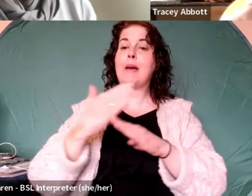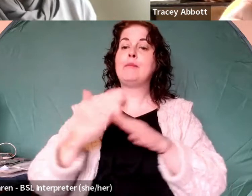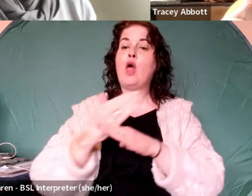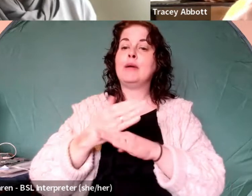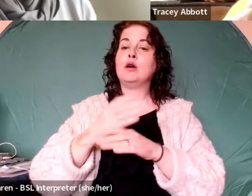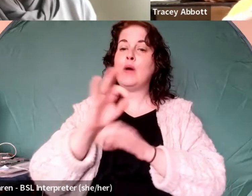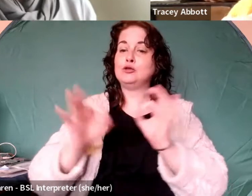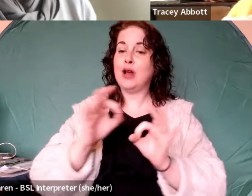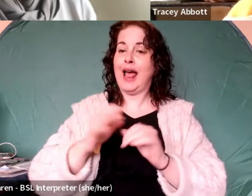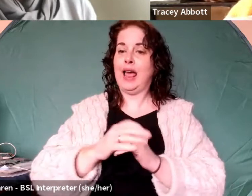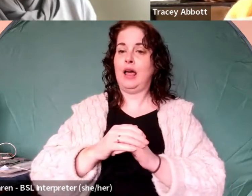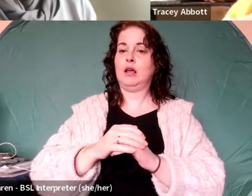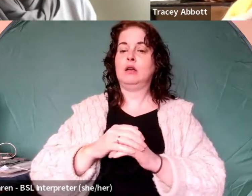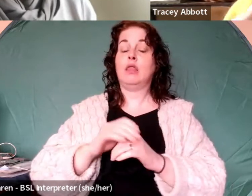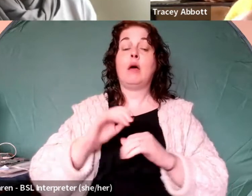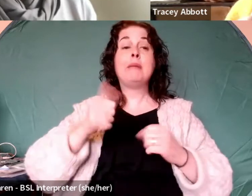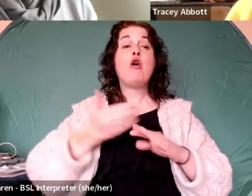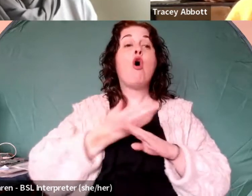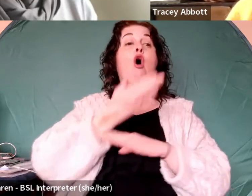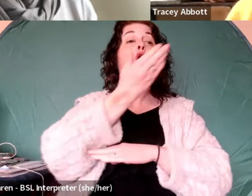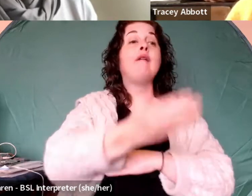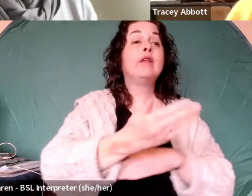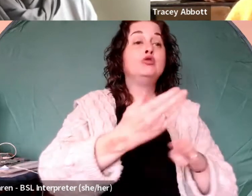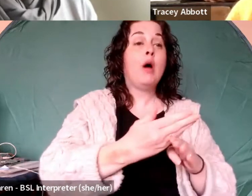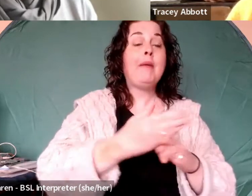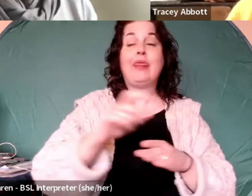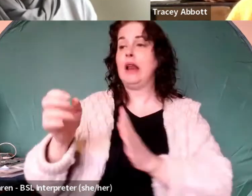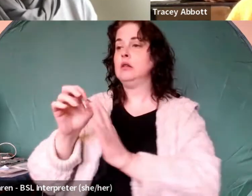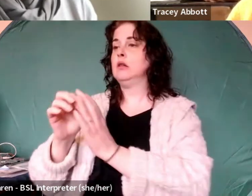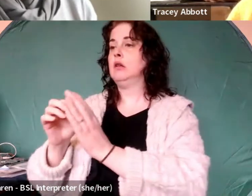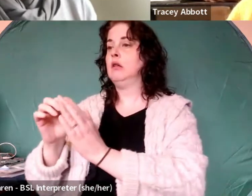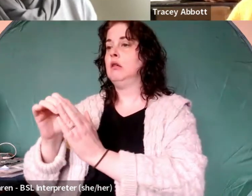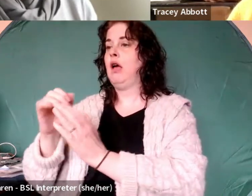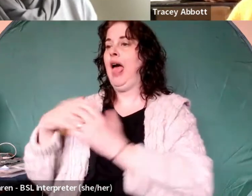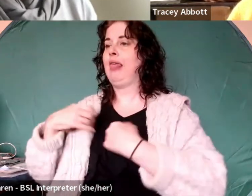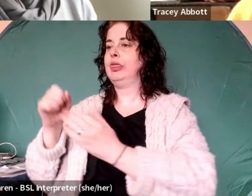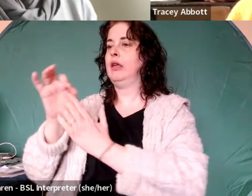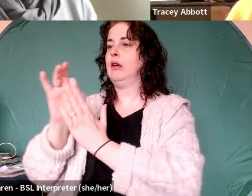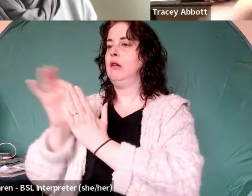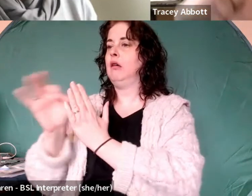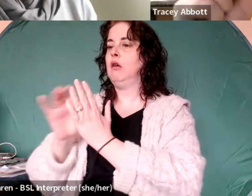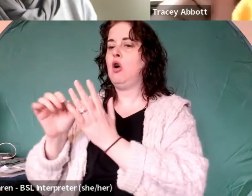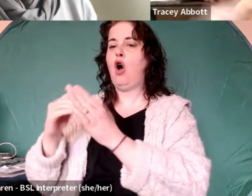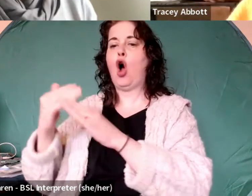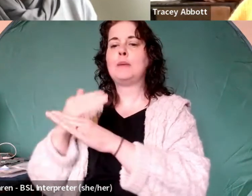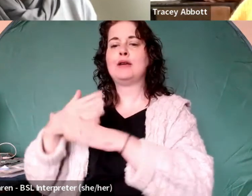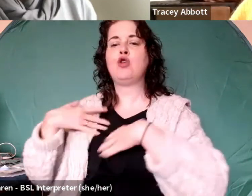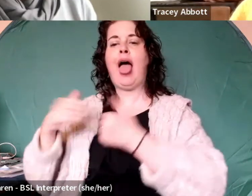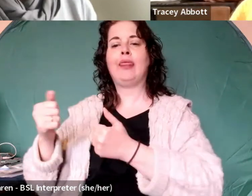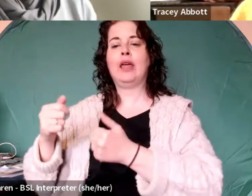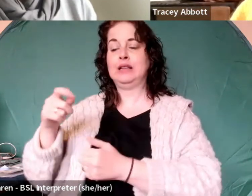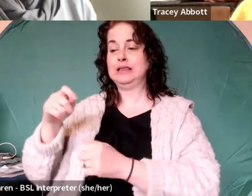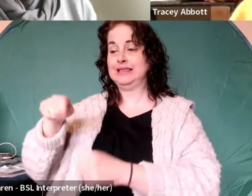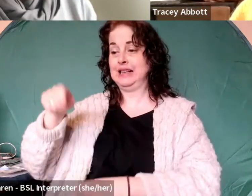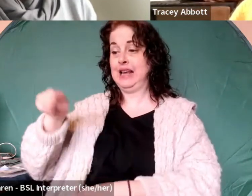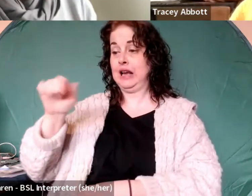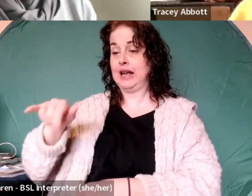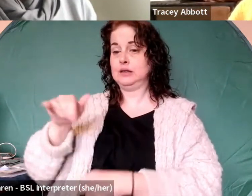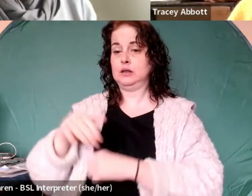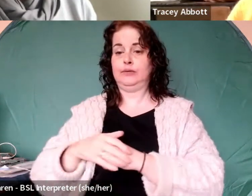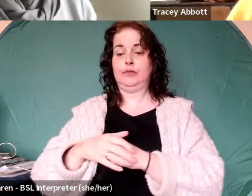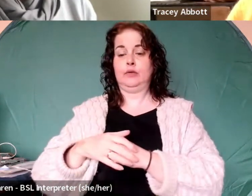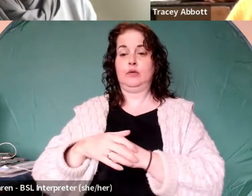This is after they've offered the job, but it goes through to an OC health team if anybody ticks yes on it. And it says things